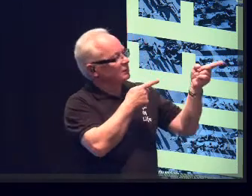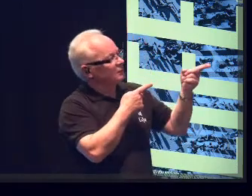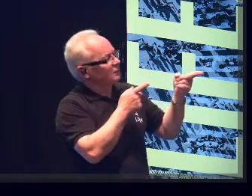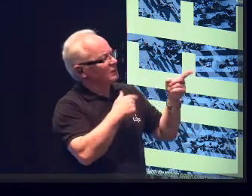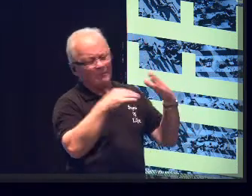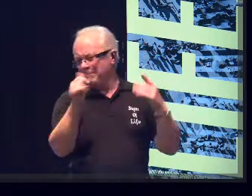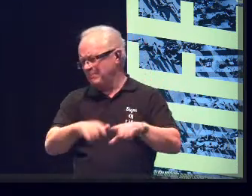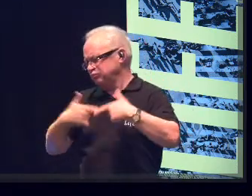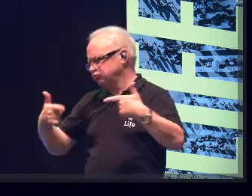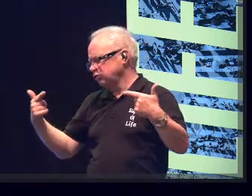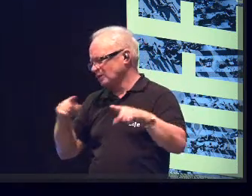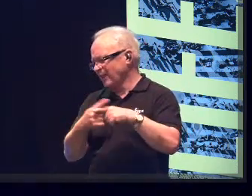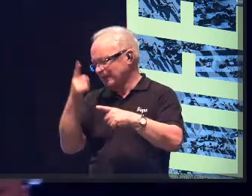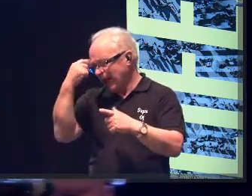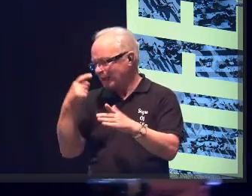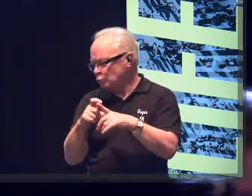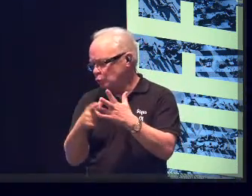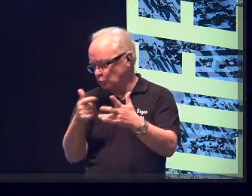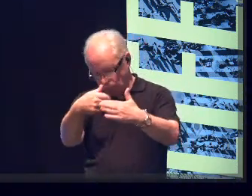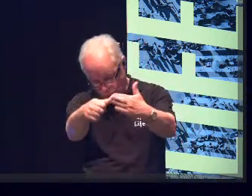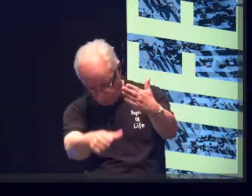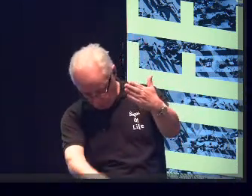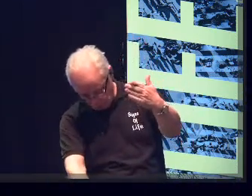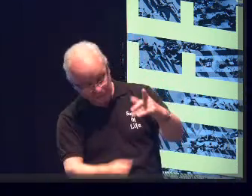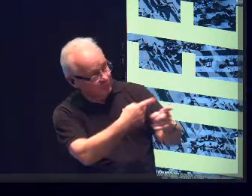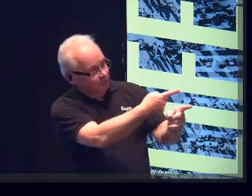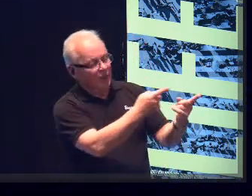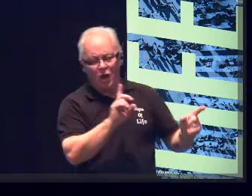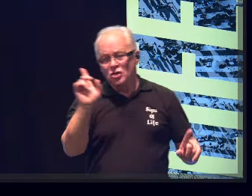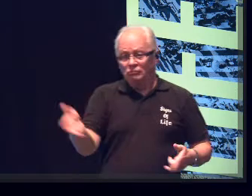extensive. Okay, so you can